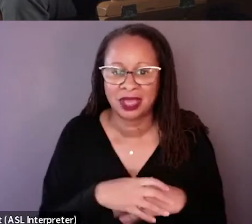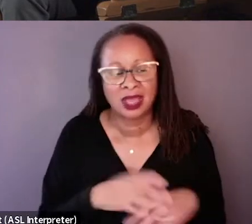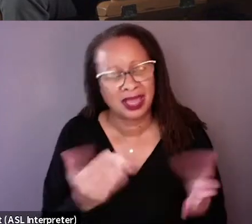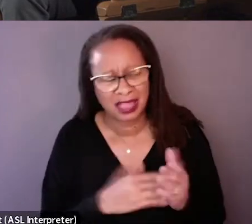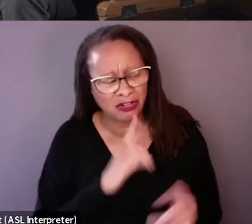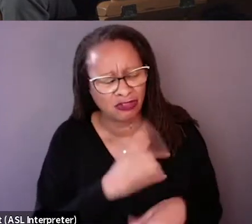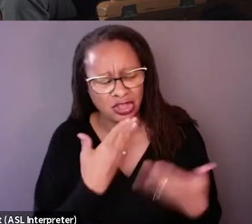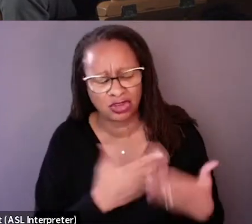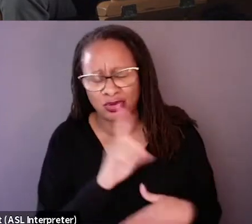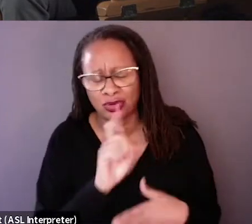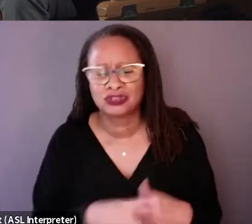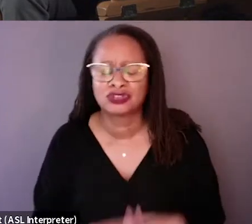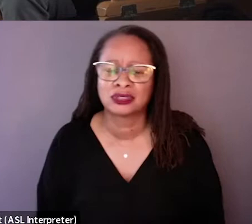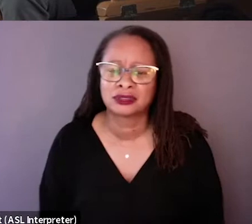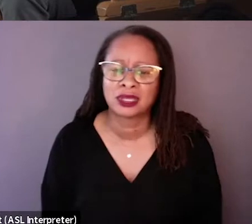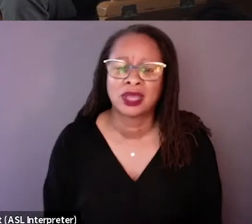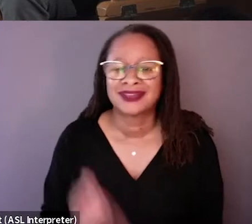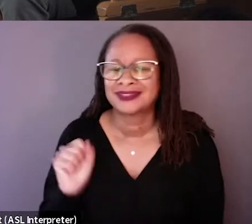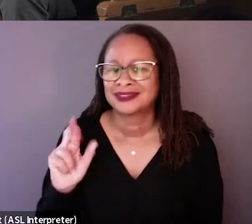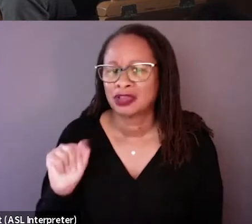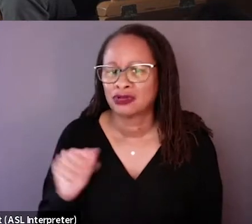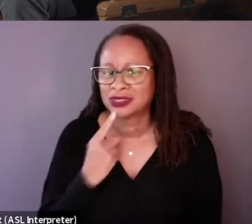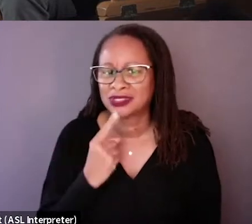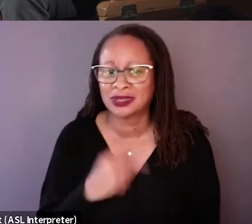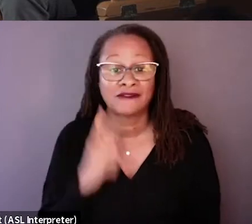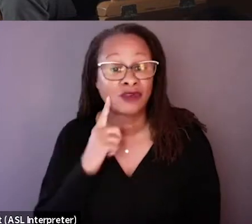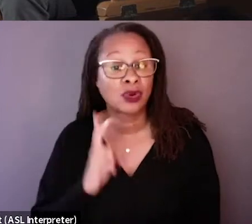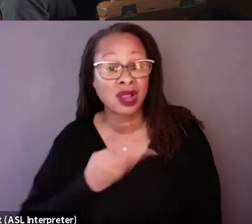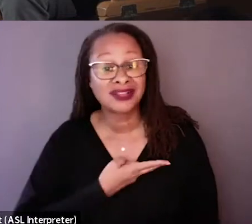question. For us,